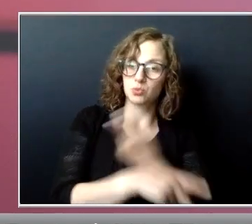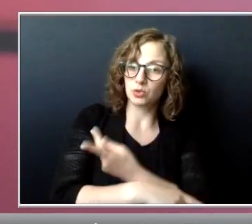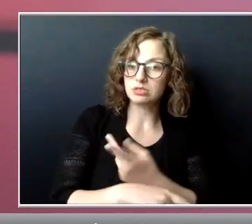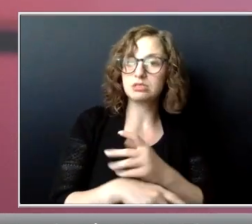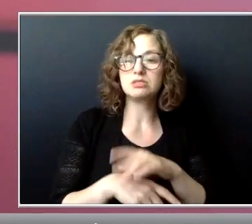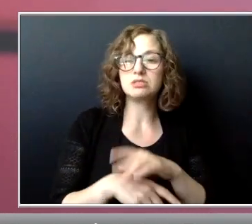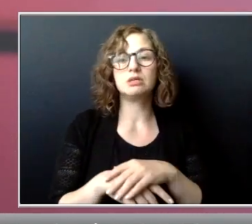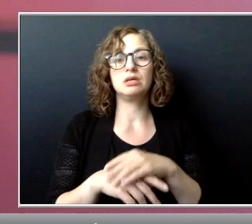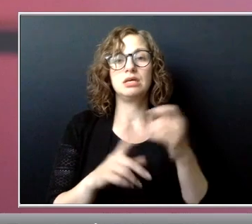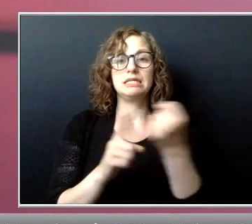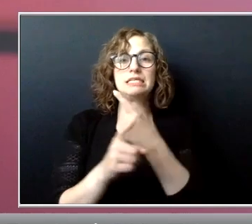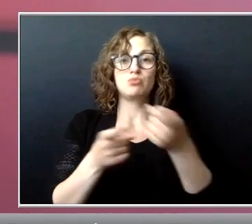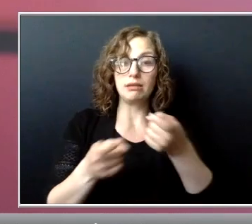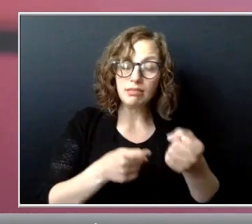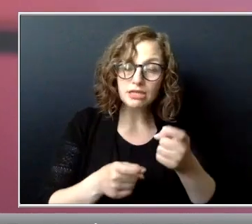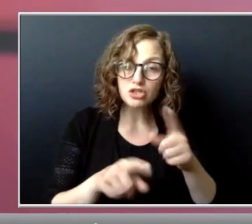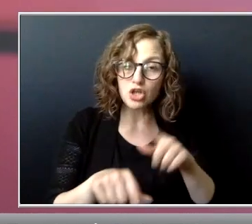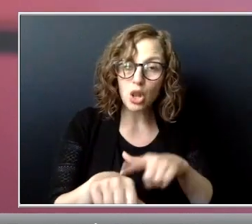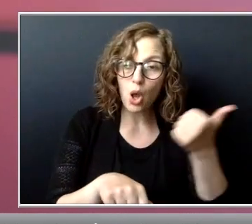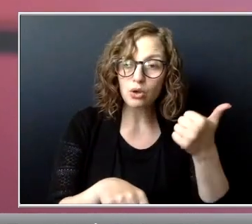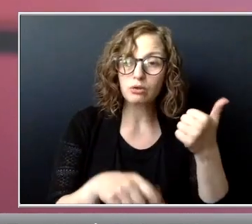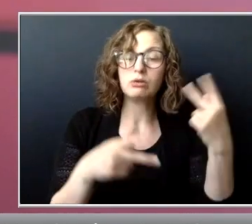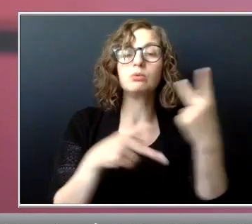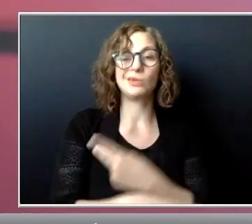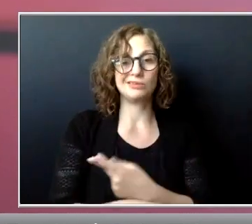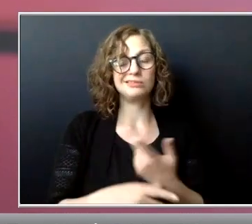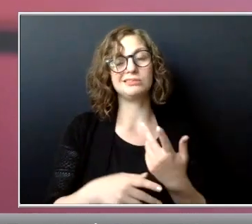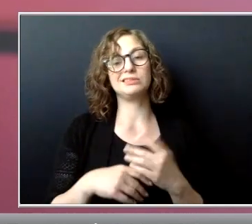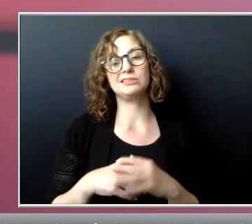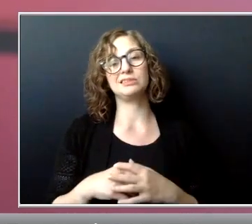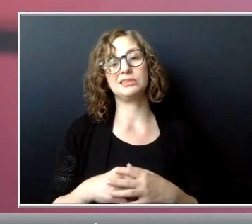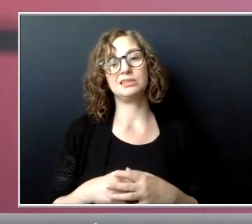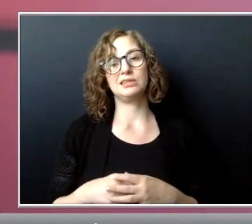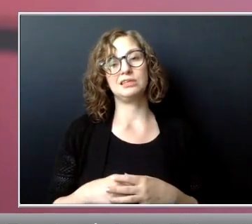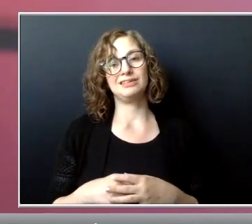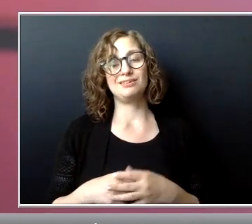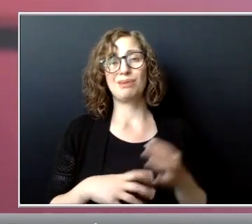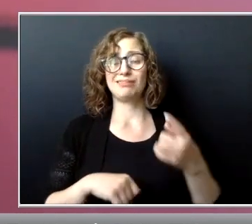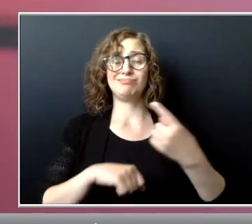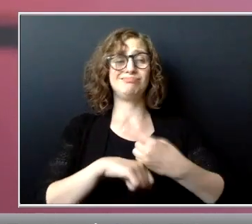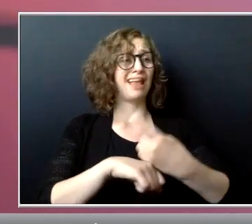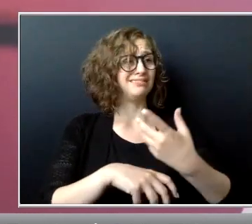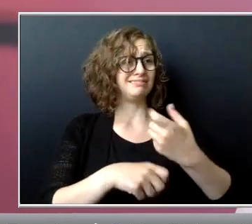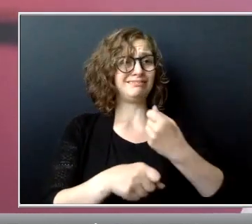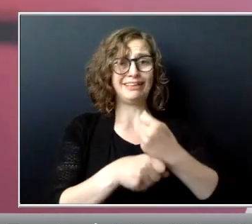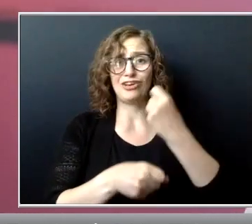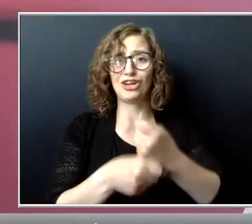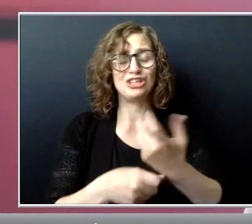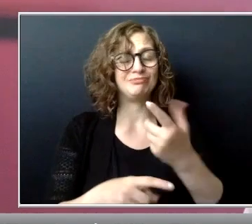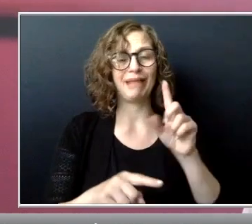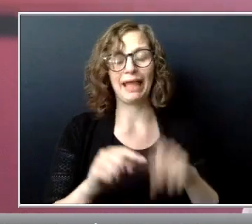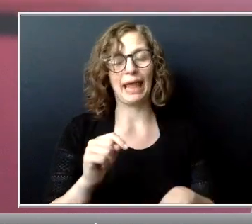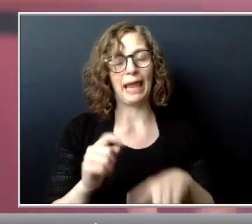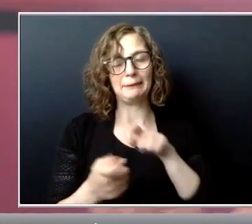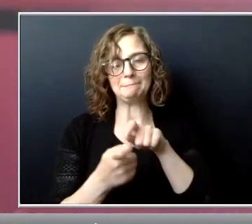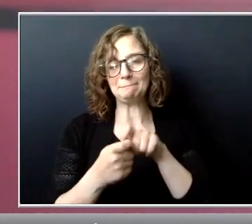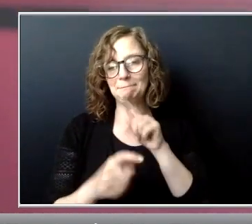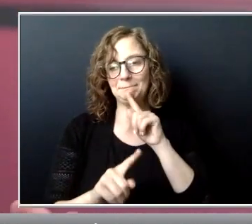quickly, as far as given it, days, years, hard to say. But it's an ongoing process that